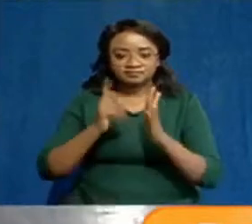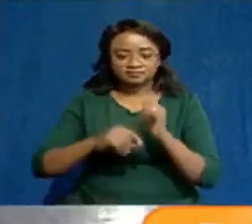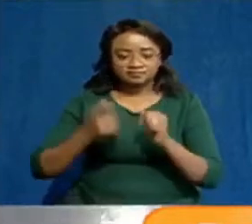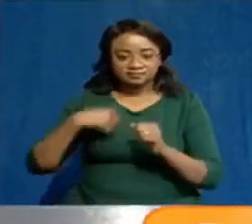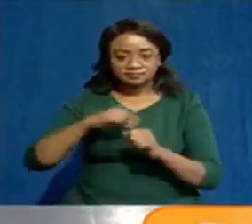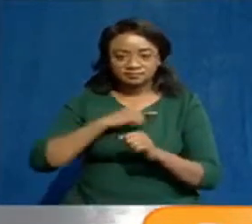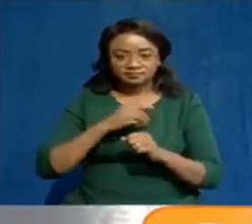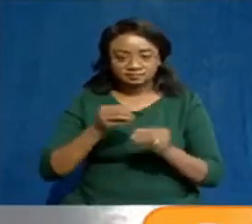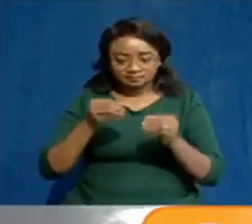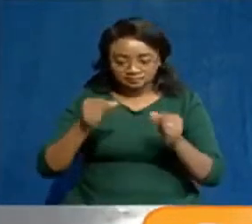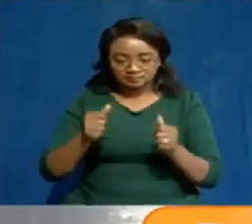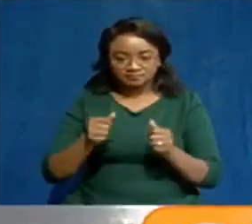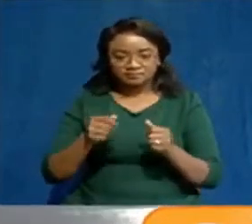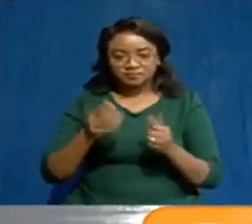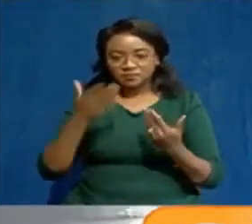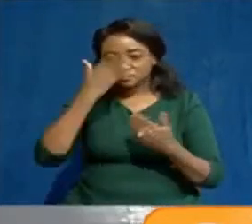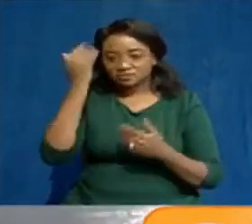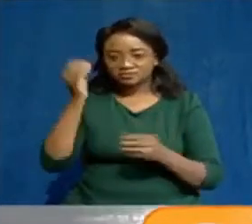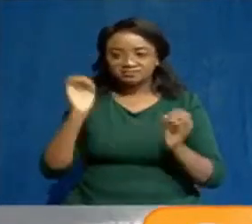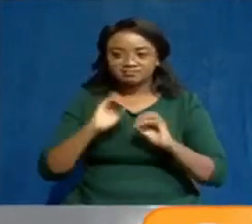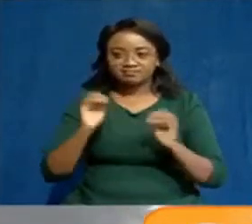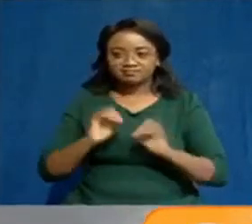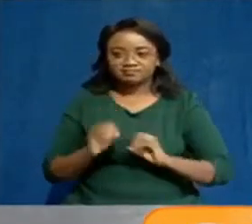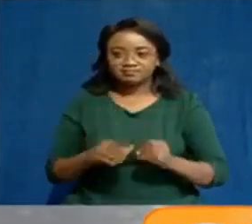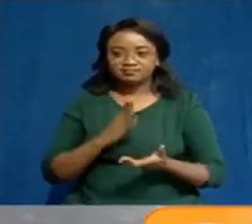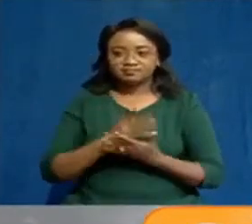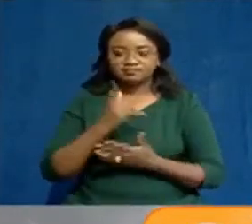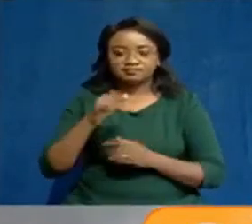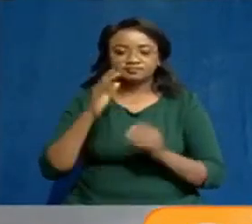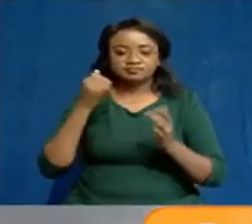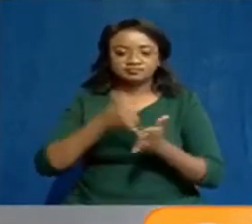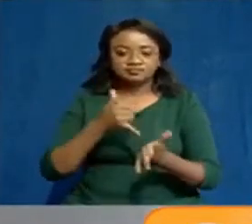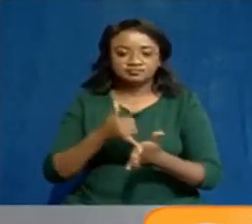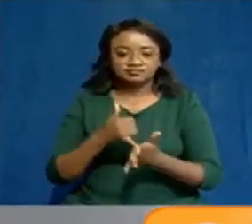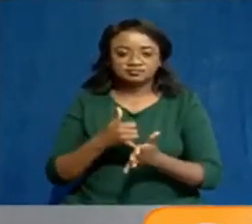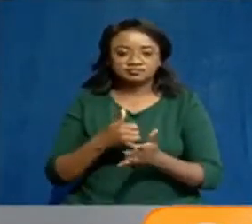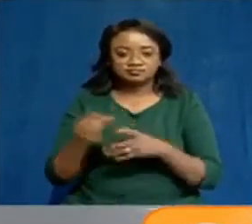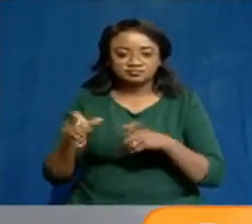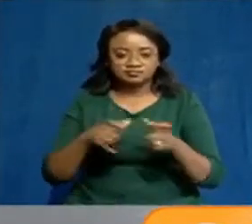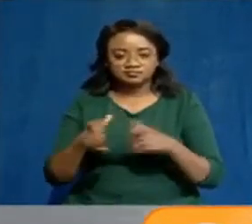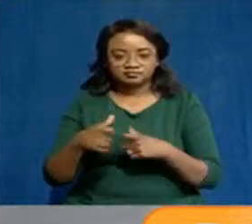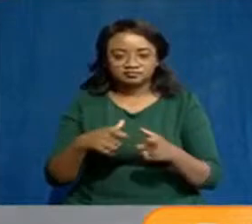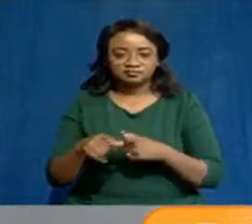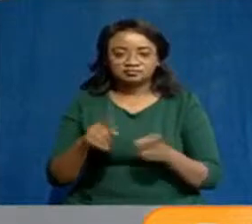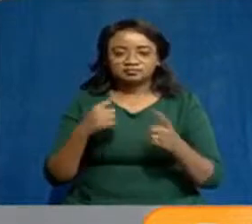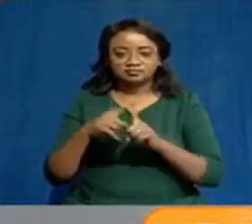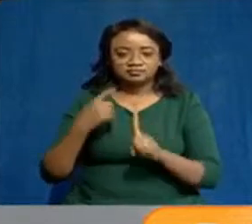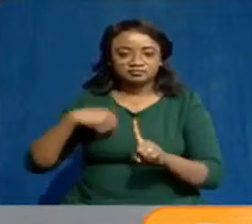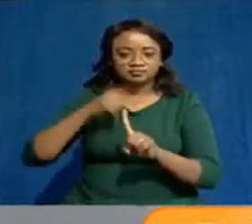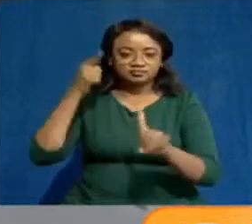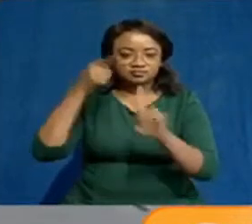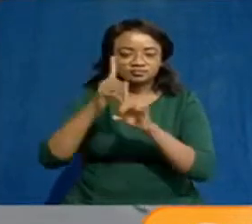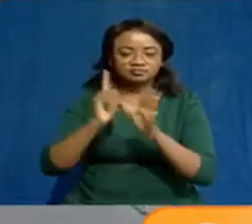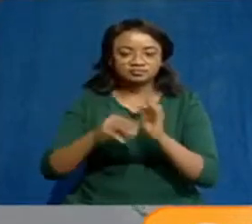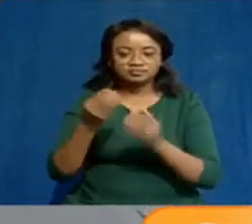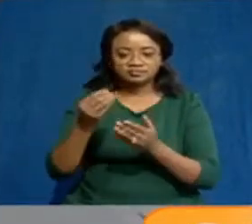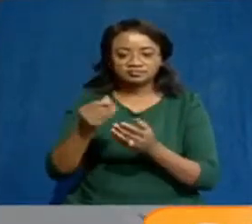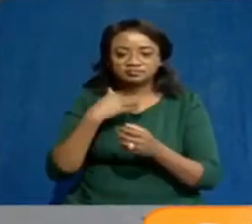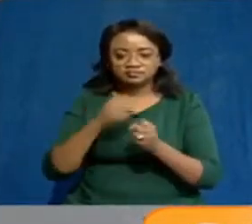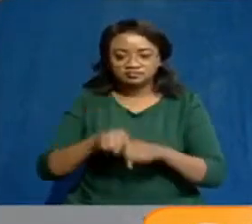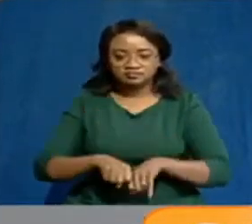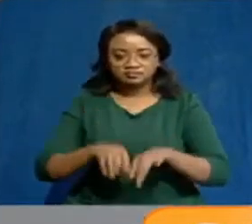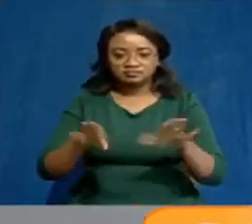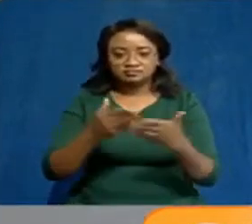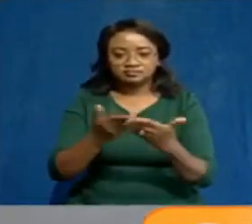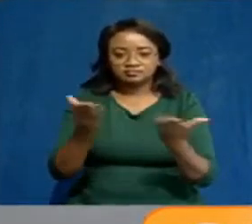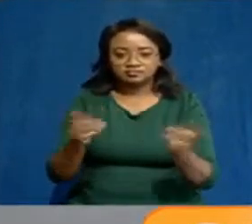them. Actually, they are at the center of waste management, and what we want is money to trickle down to them. Mm. Now, we are using